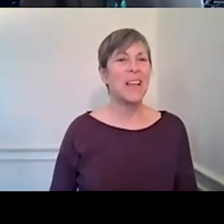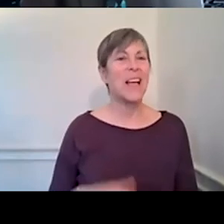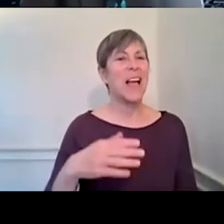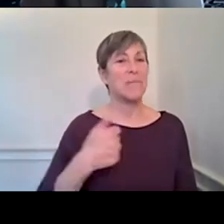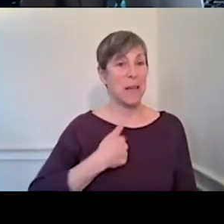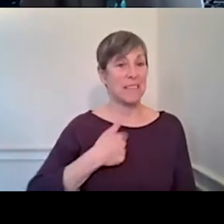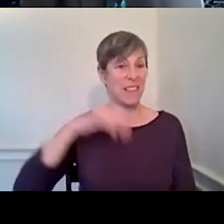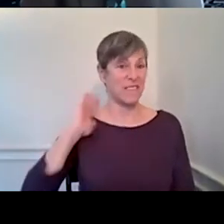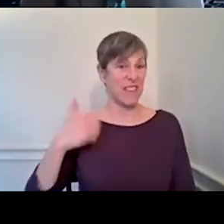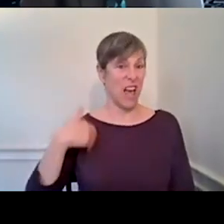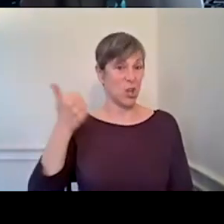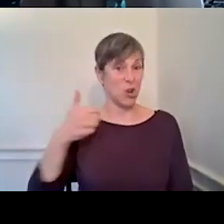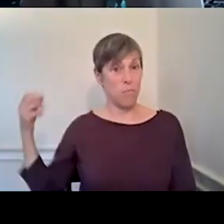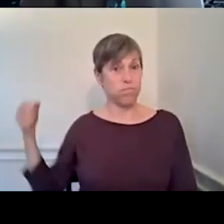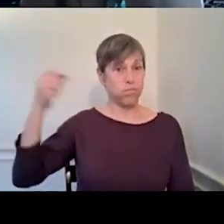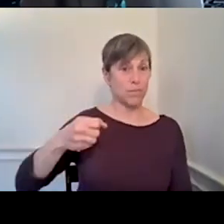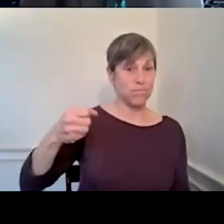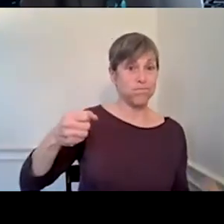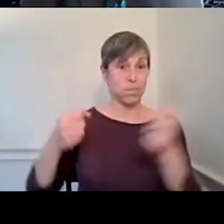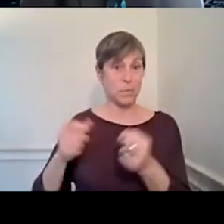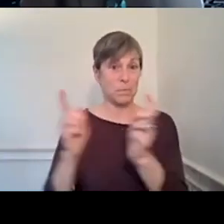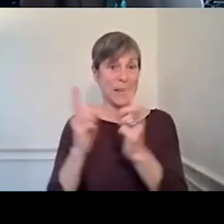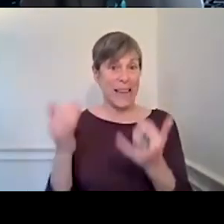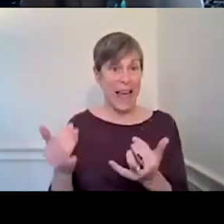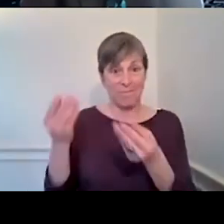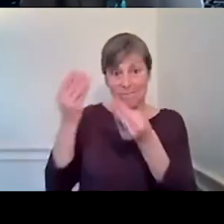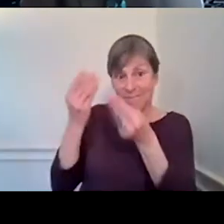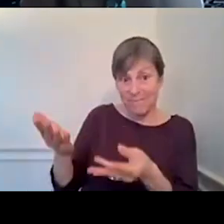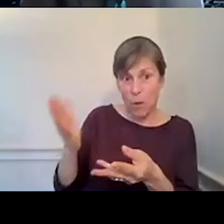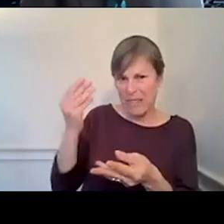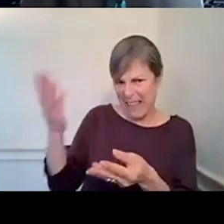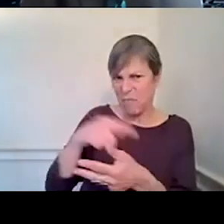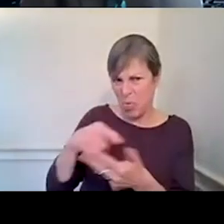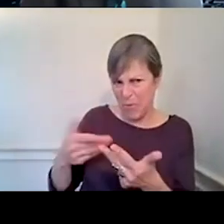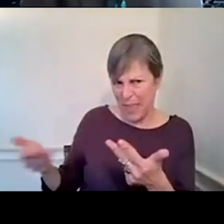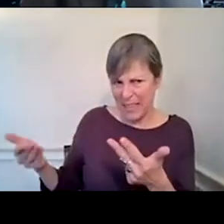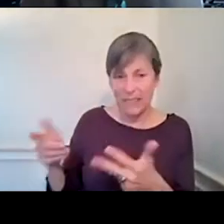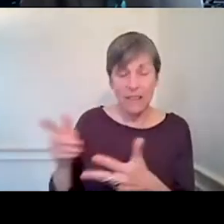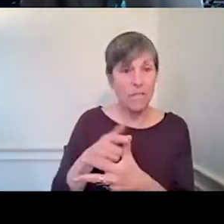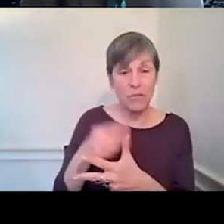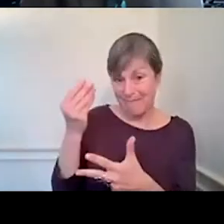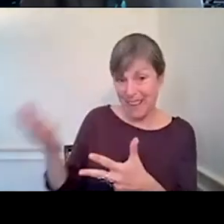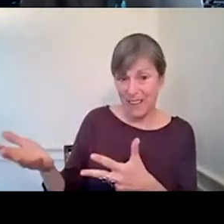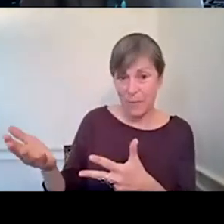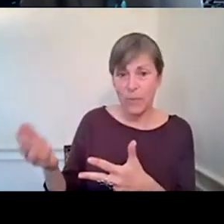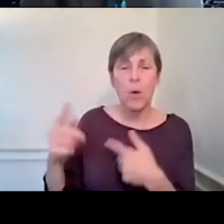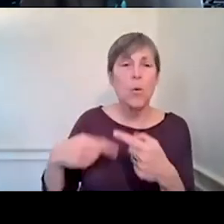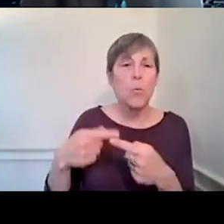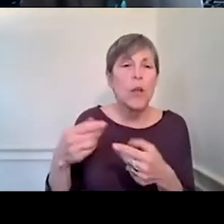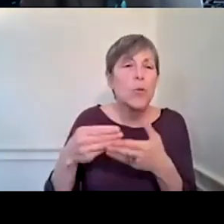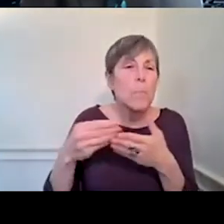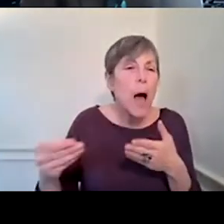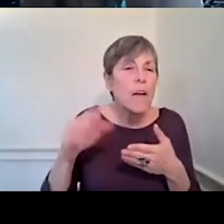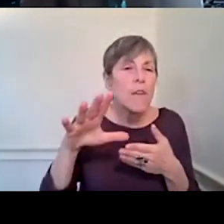self, there are three things. First of all, I would tell my 20-year-old self, when you buy your 500 shares